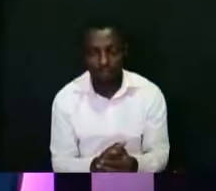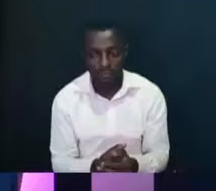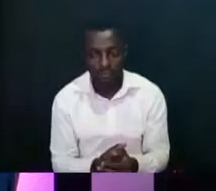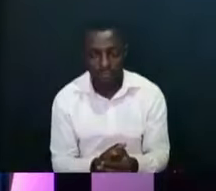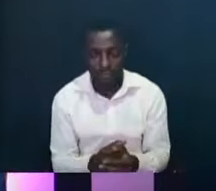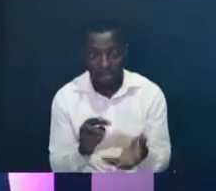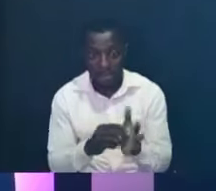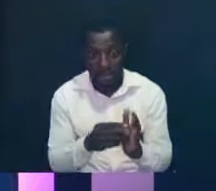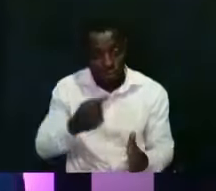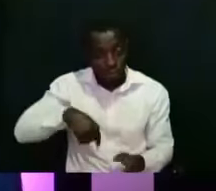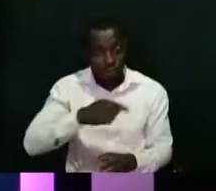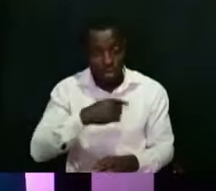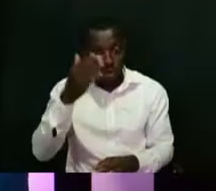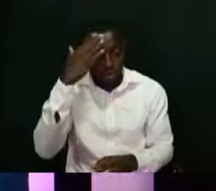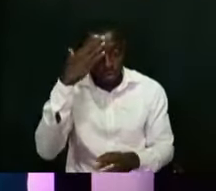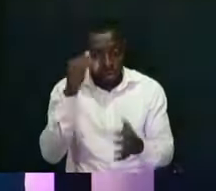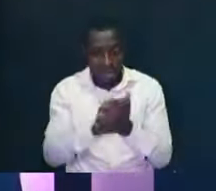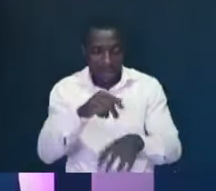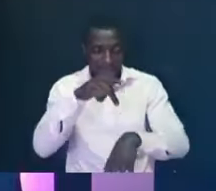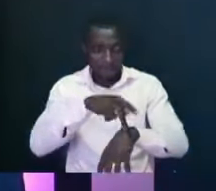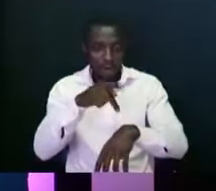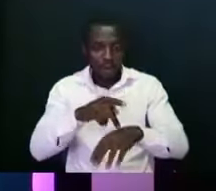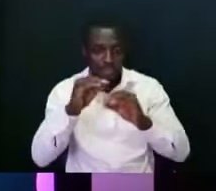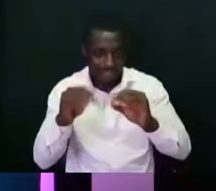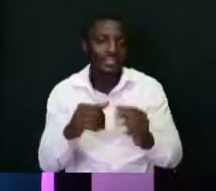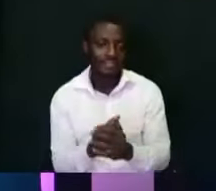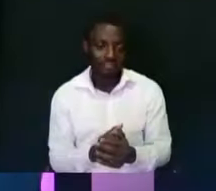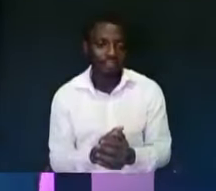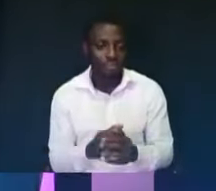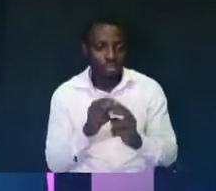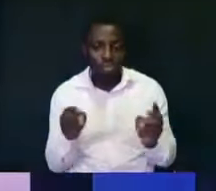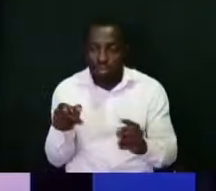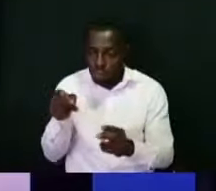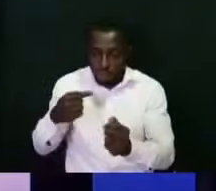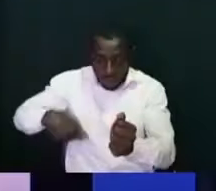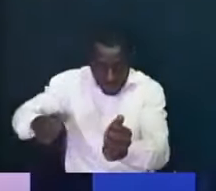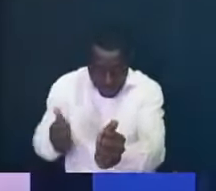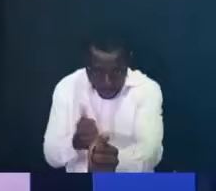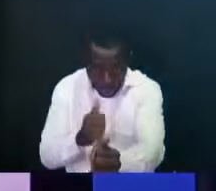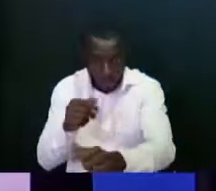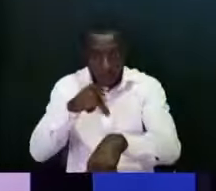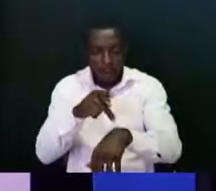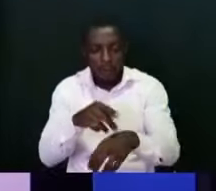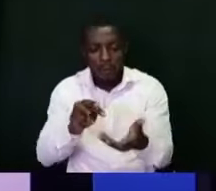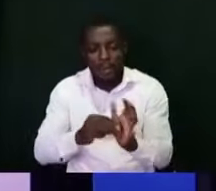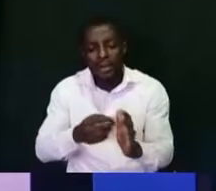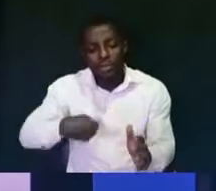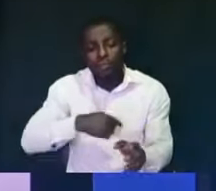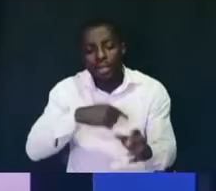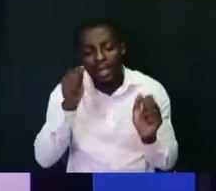that he taught. So, when we follow him, we can at least learn from how he did it. And